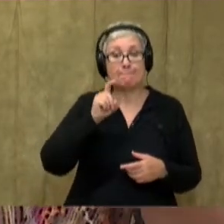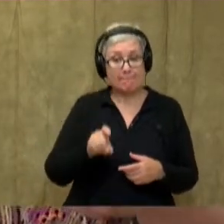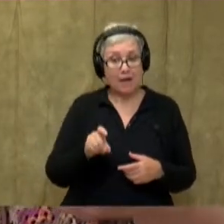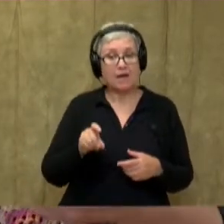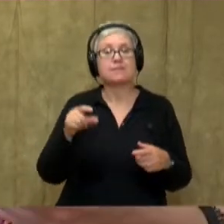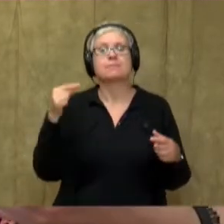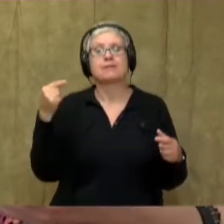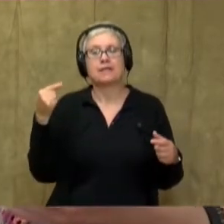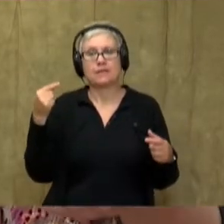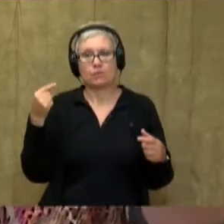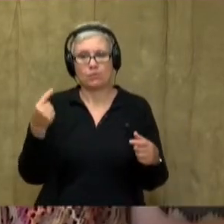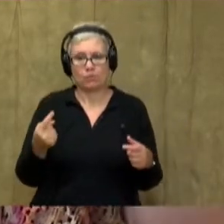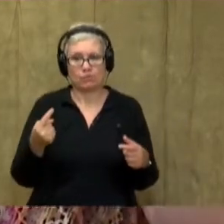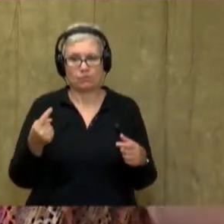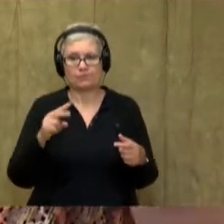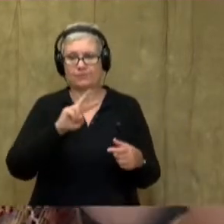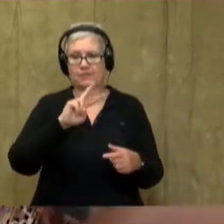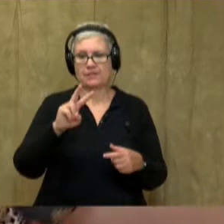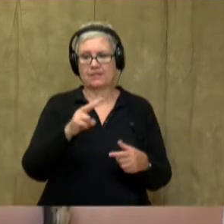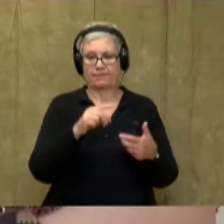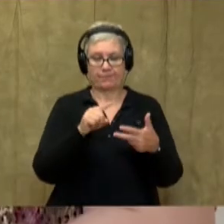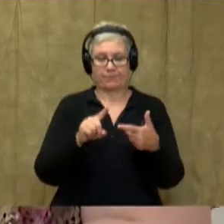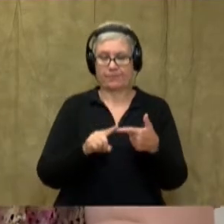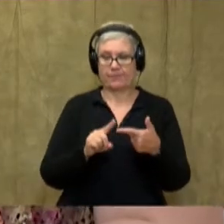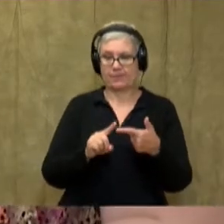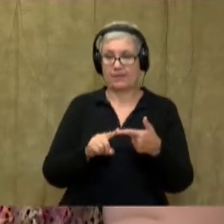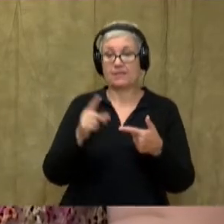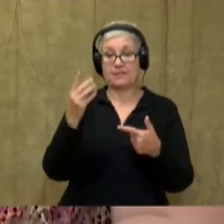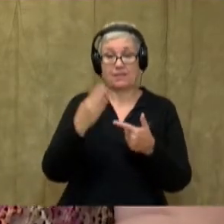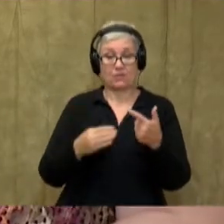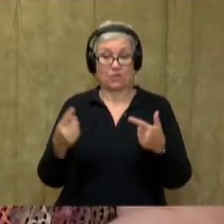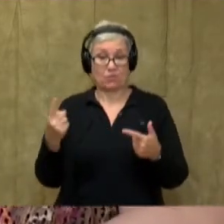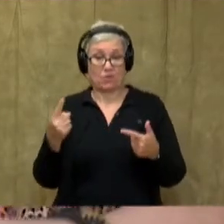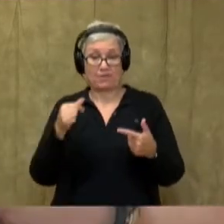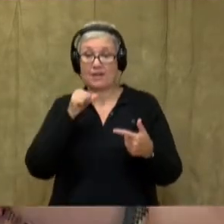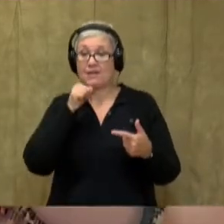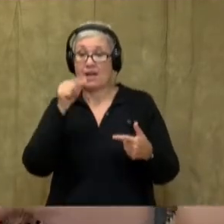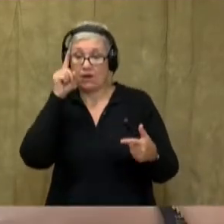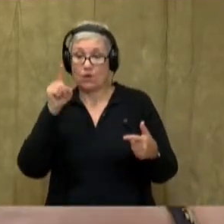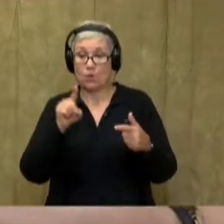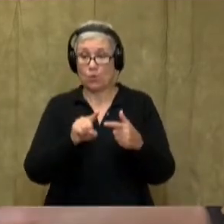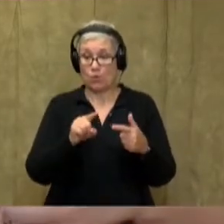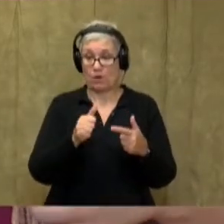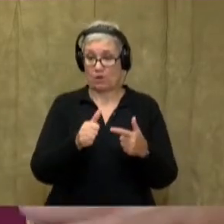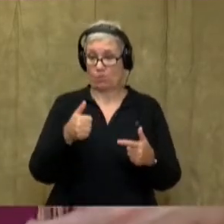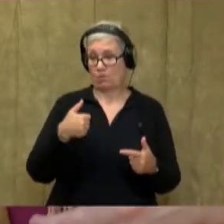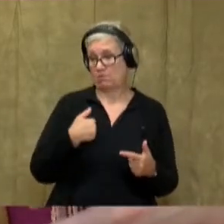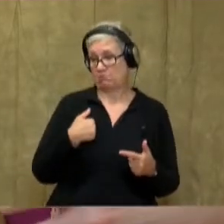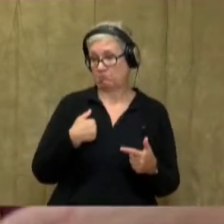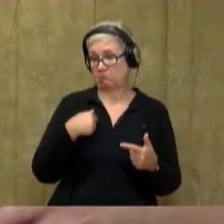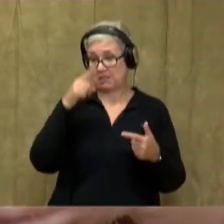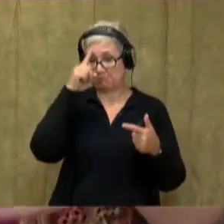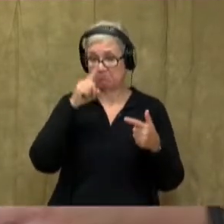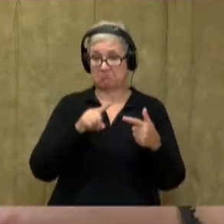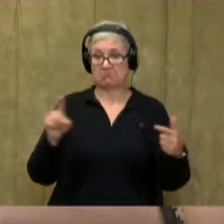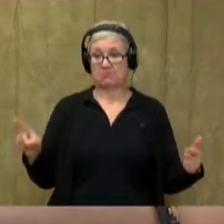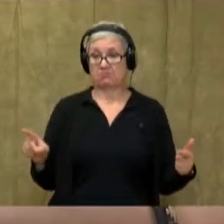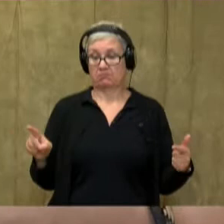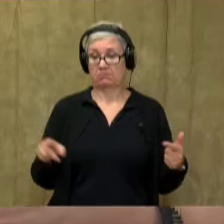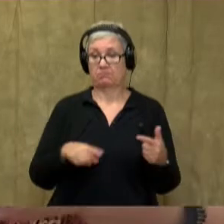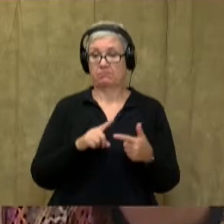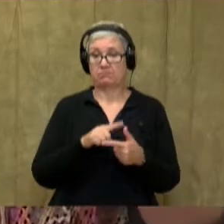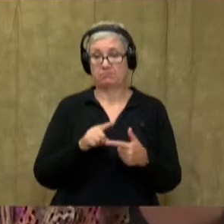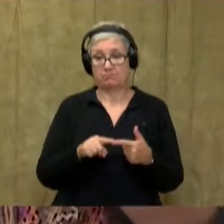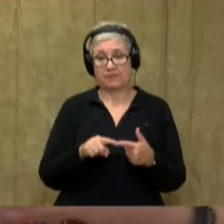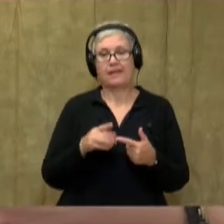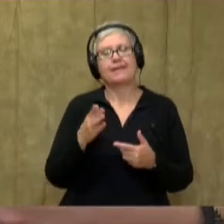there someone, the second question, that disagrees with me? Now, again, there are those topics